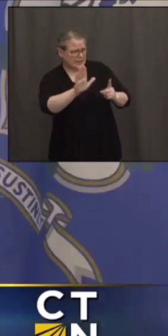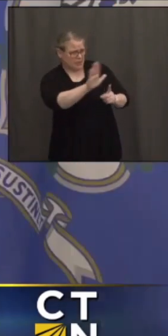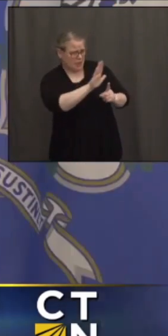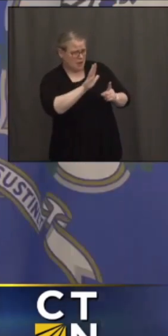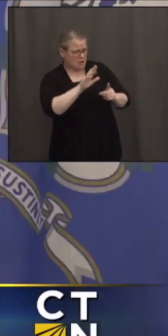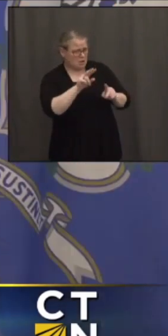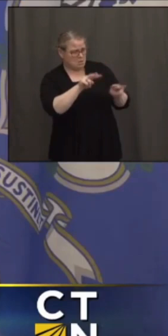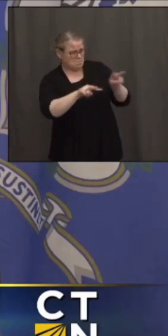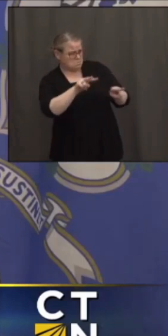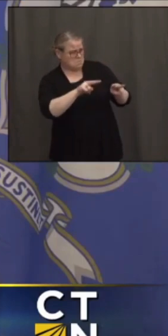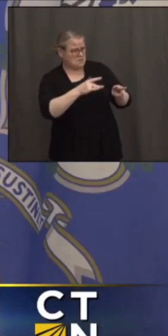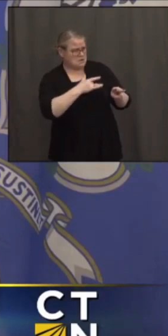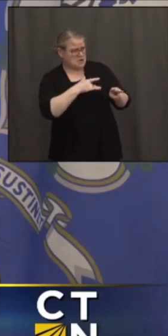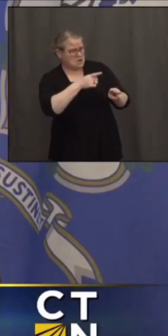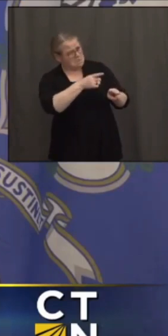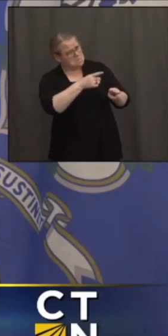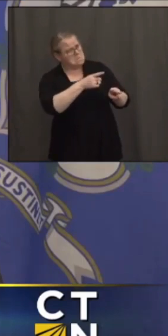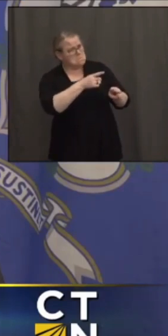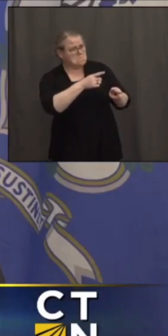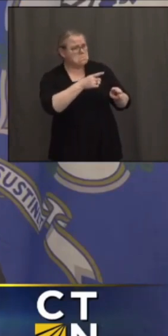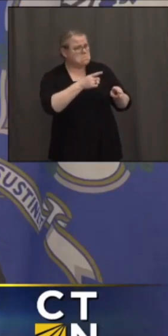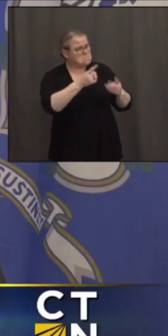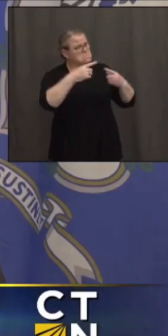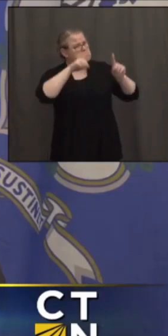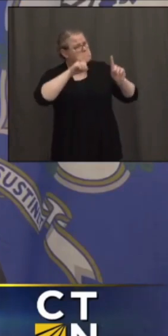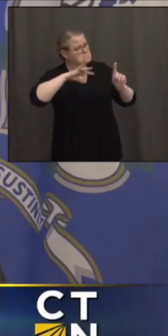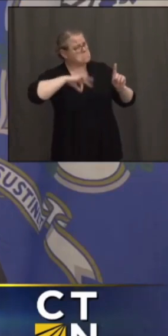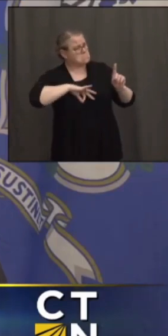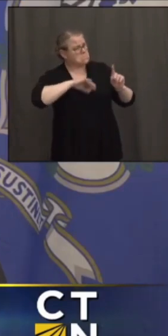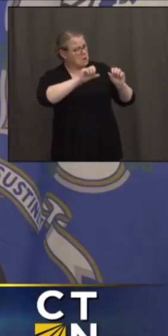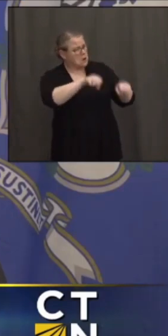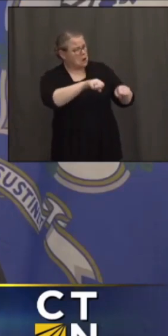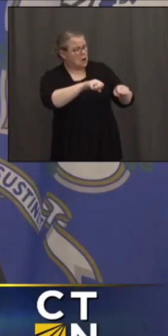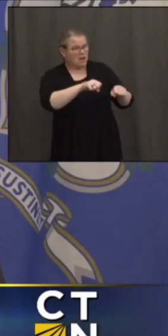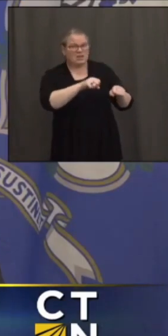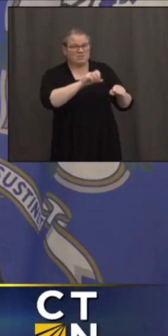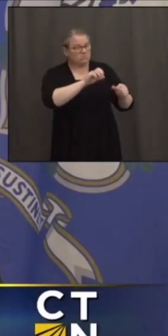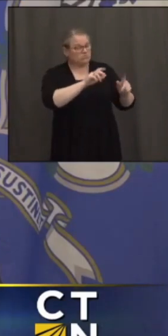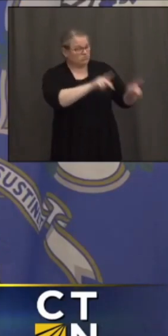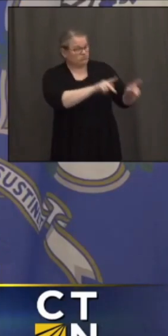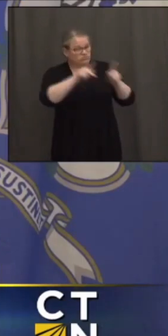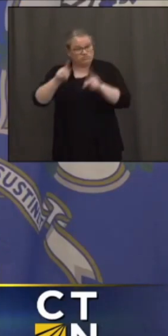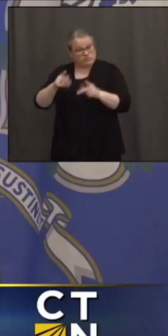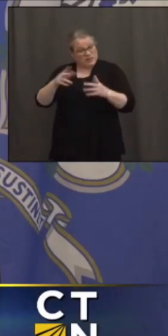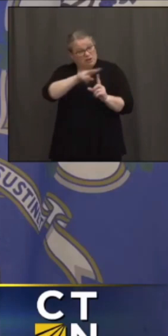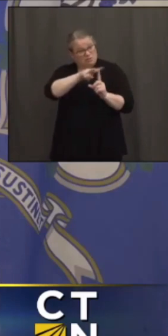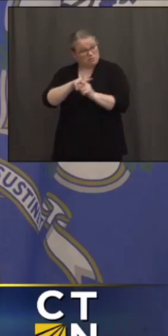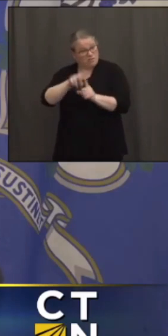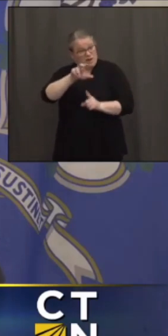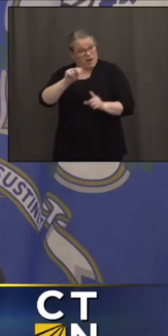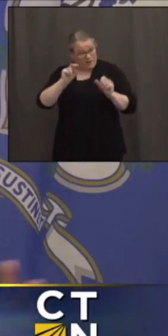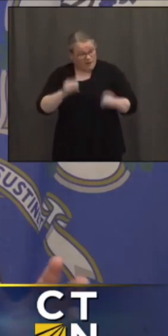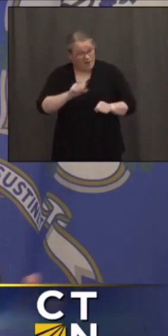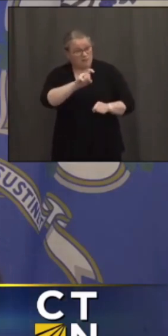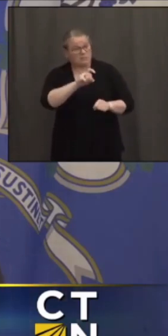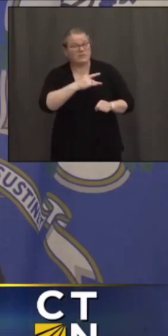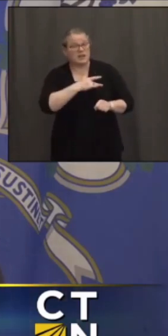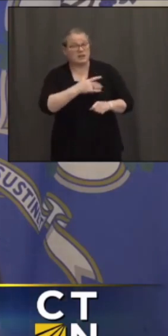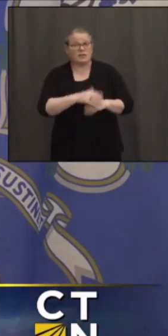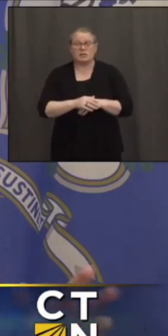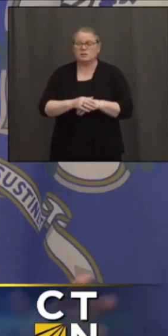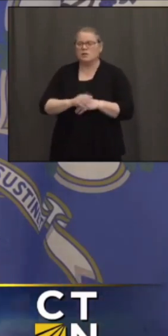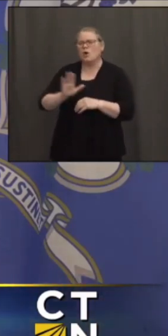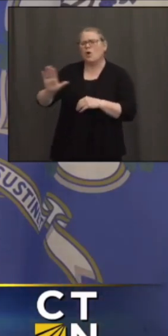I think an outside culture is relatively safer than being indoors. I think we had a spike,